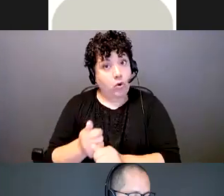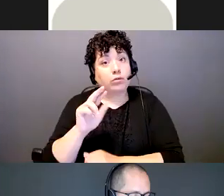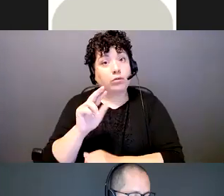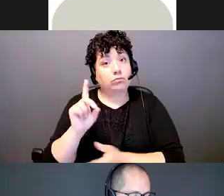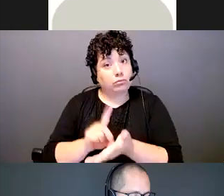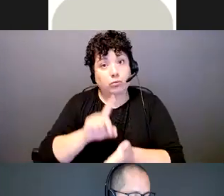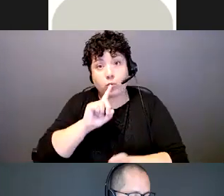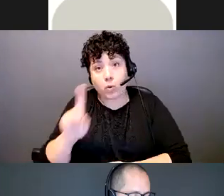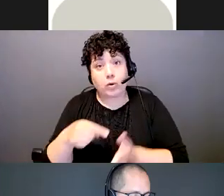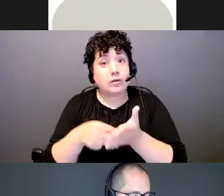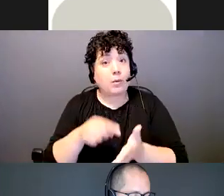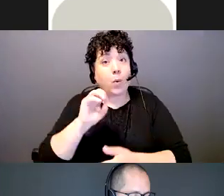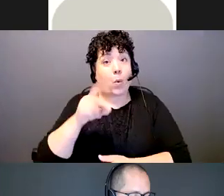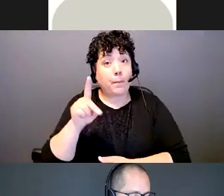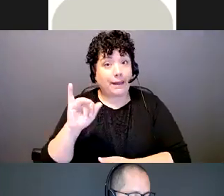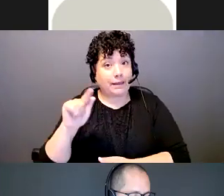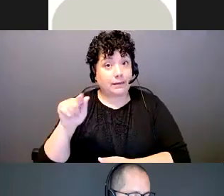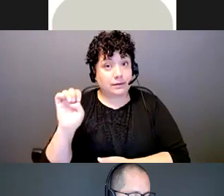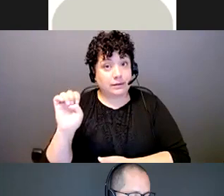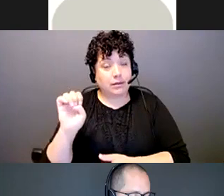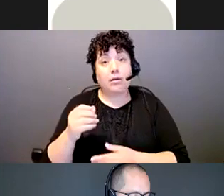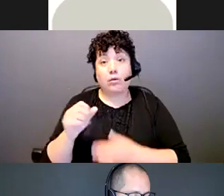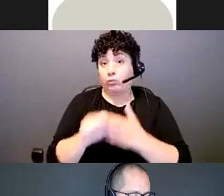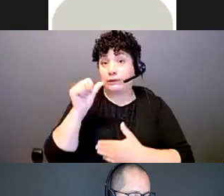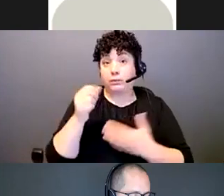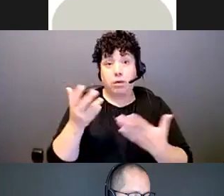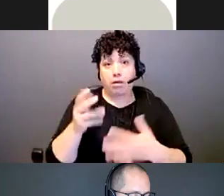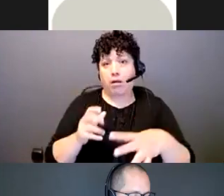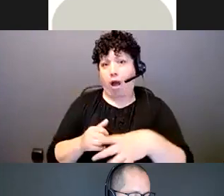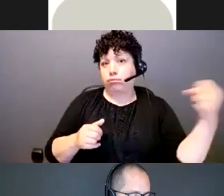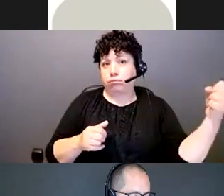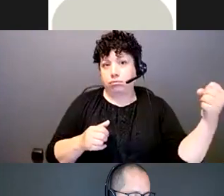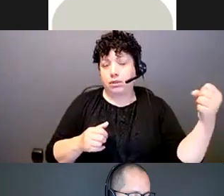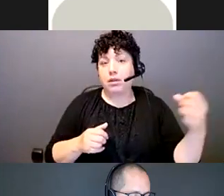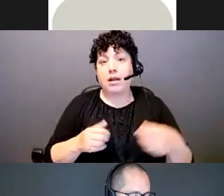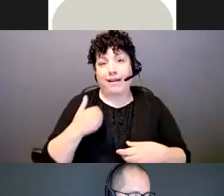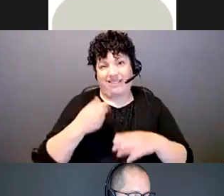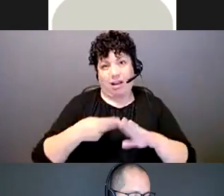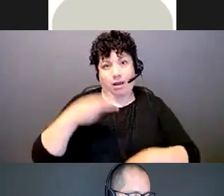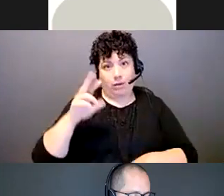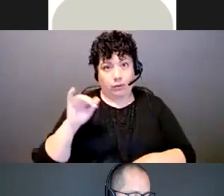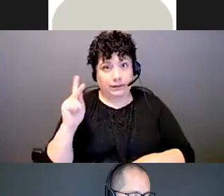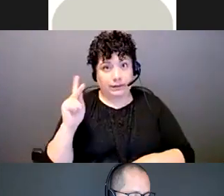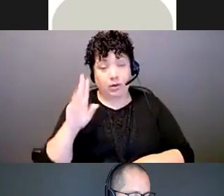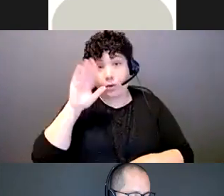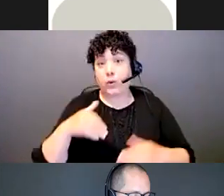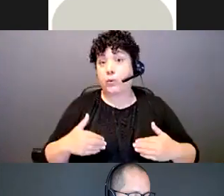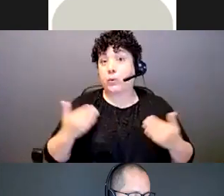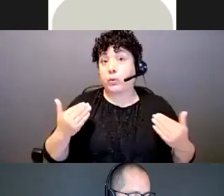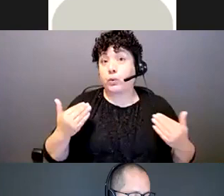opiates, and the risk for diversion of opiates is fairly high. And we know that young people,